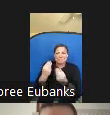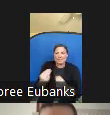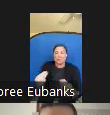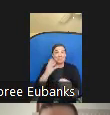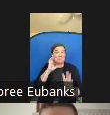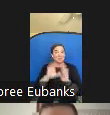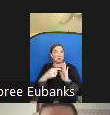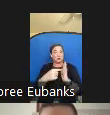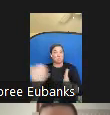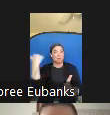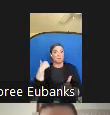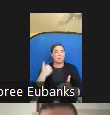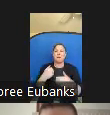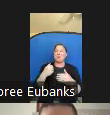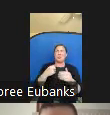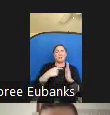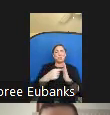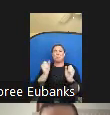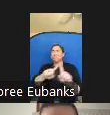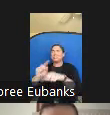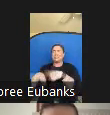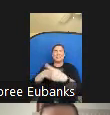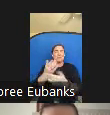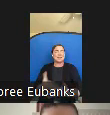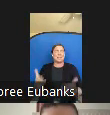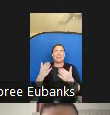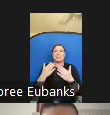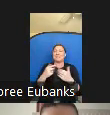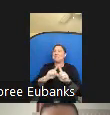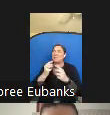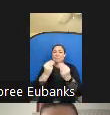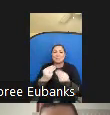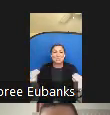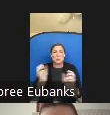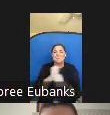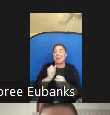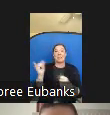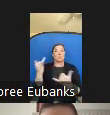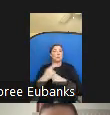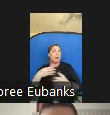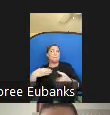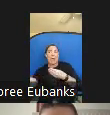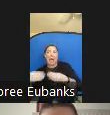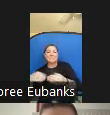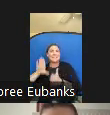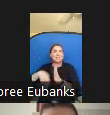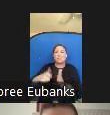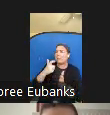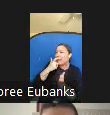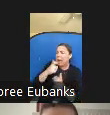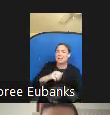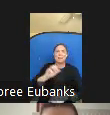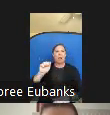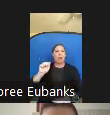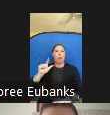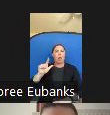how many different types of things today are lots of different materials, plastics, cheap glass, cheap aluminum types of